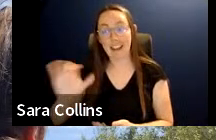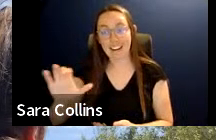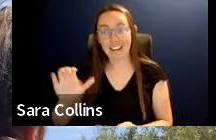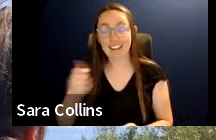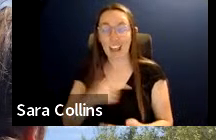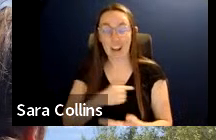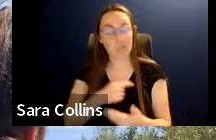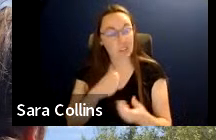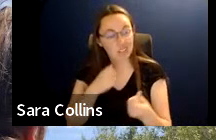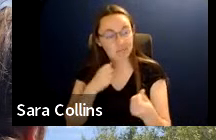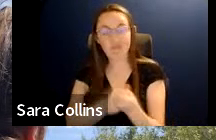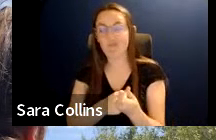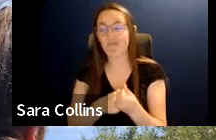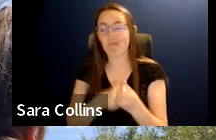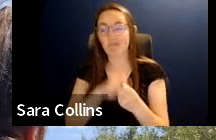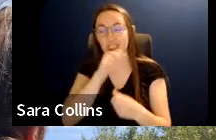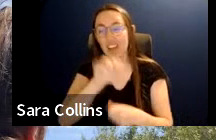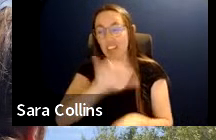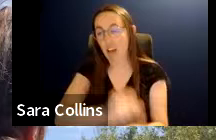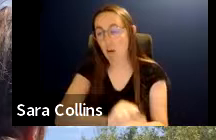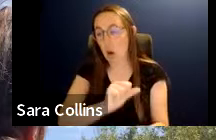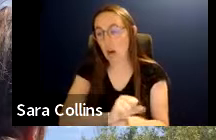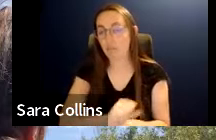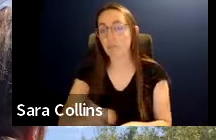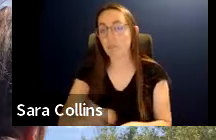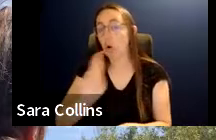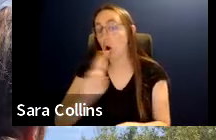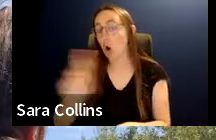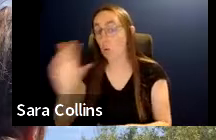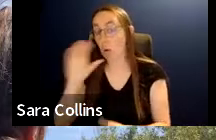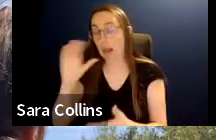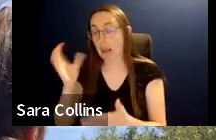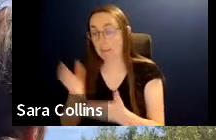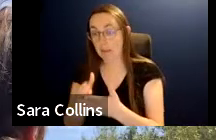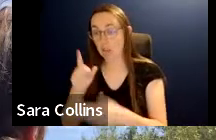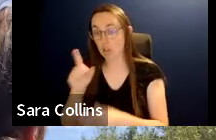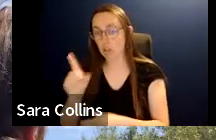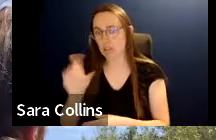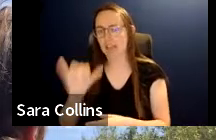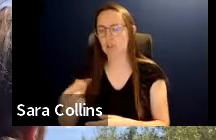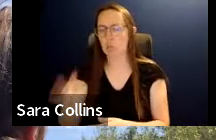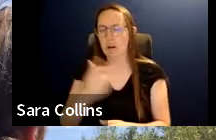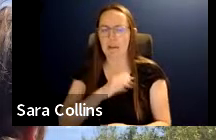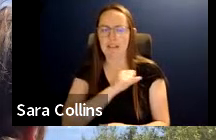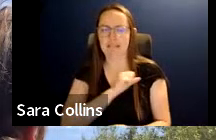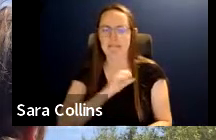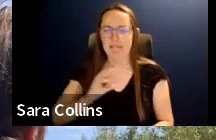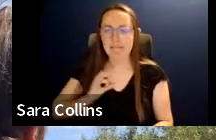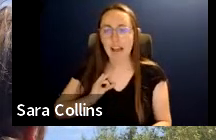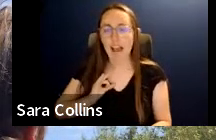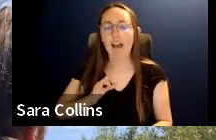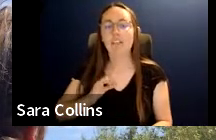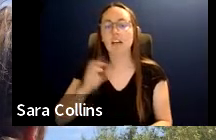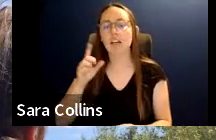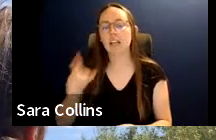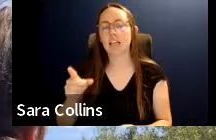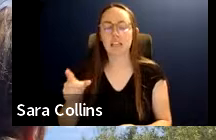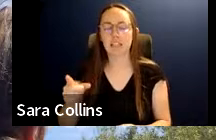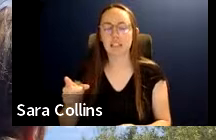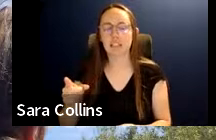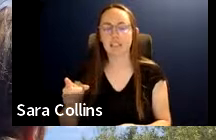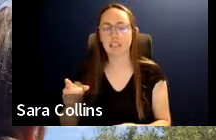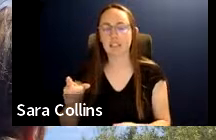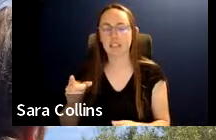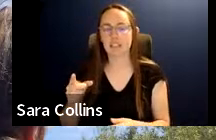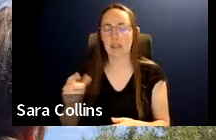farm. This is an image of the back of him. I think he might be holding a weed whacker here, but he's